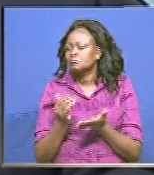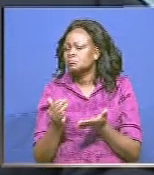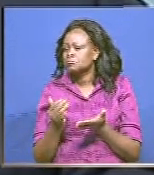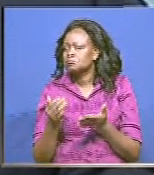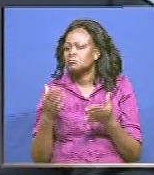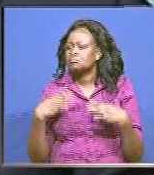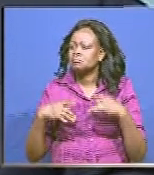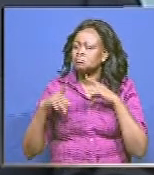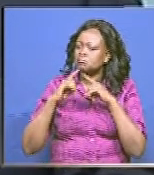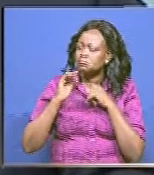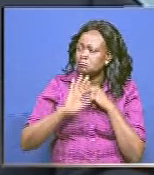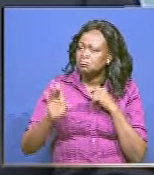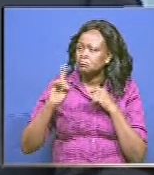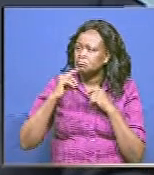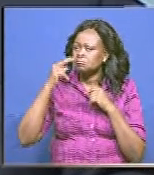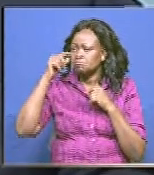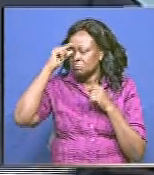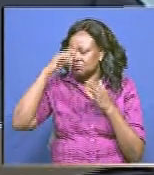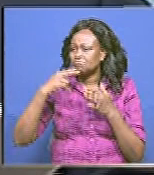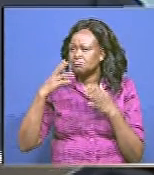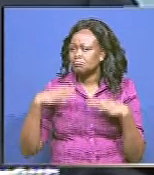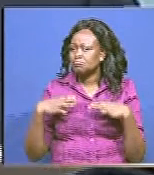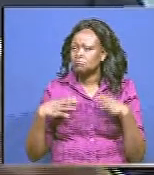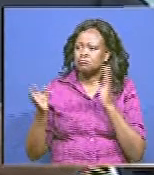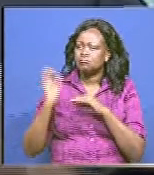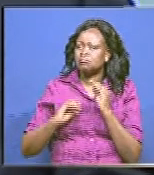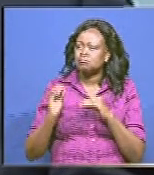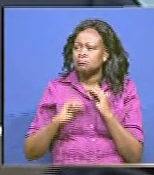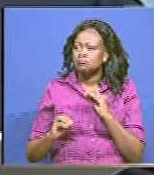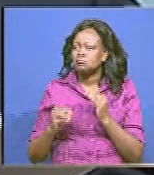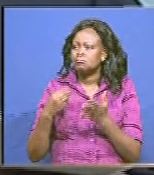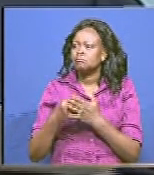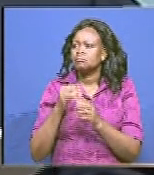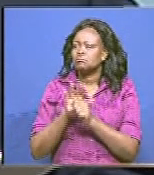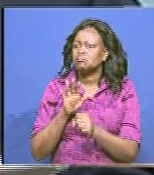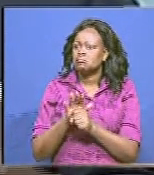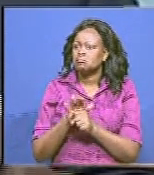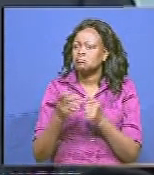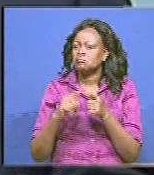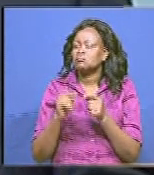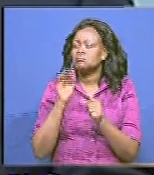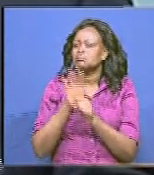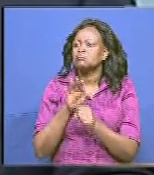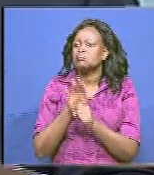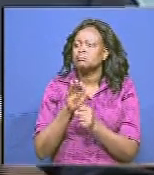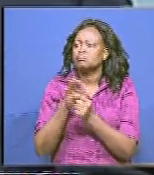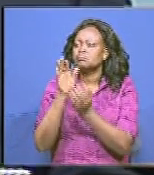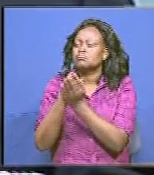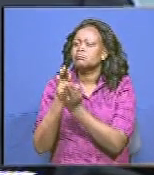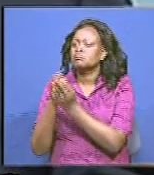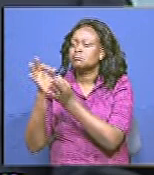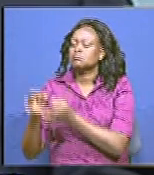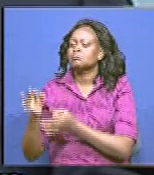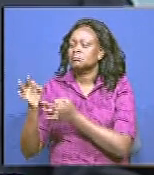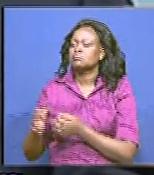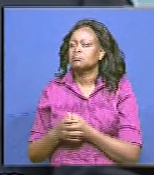that if you see a governor, you're seeing somebody corrupt, loaded with money, and he has so many bags in the house. The perception is that we devolve corruption. Very